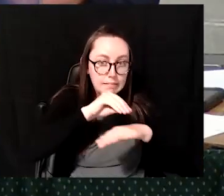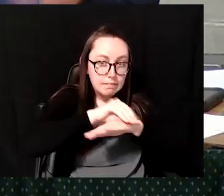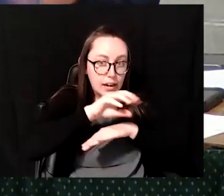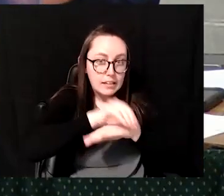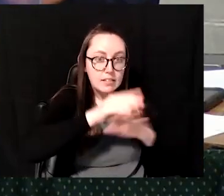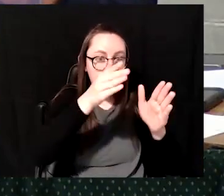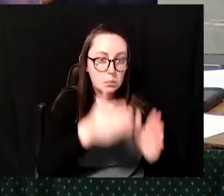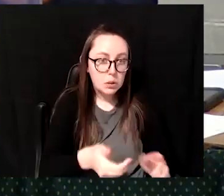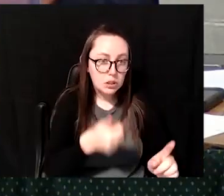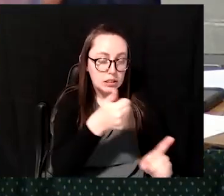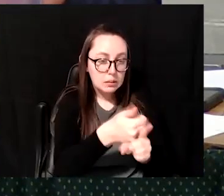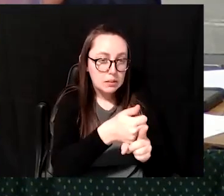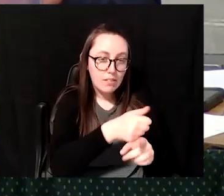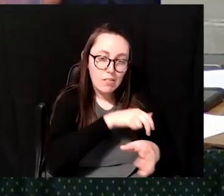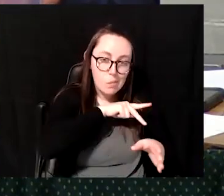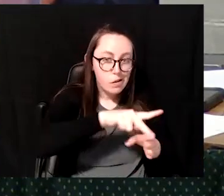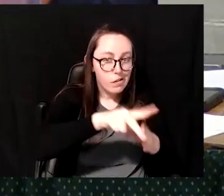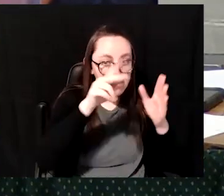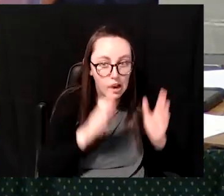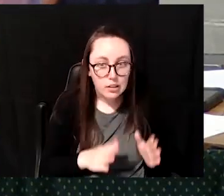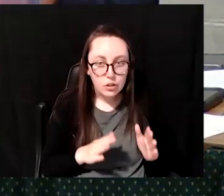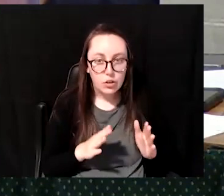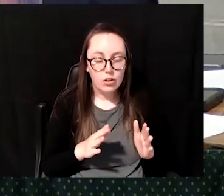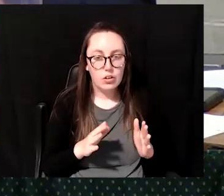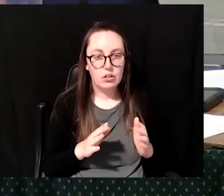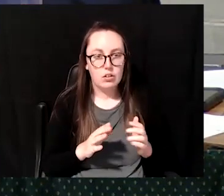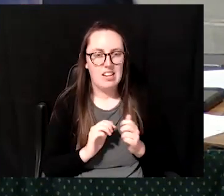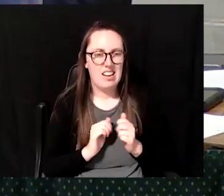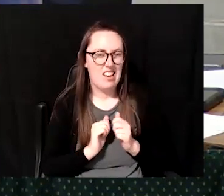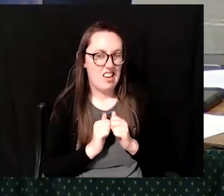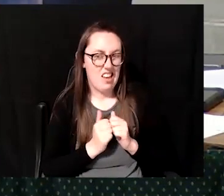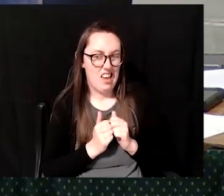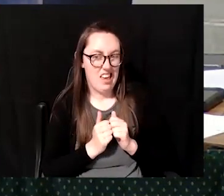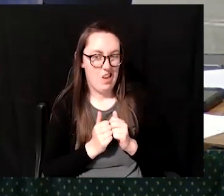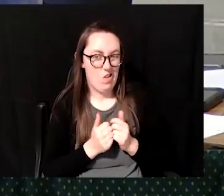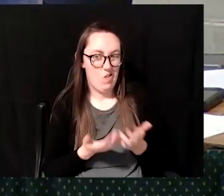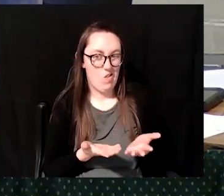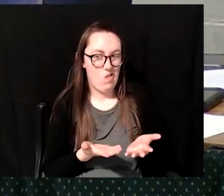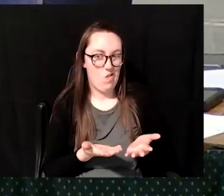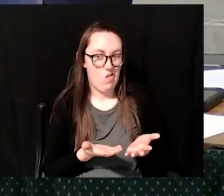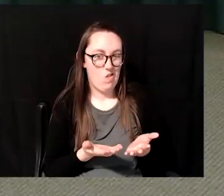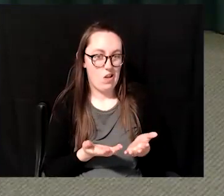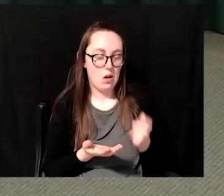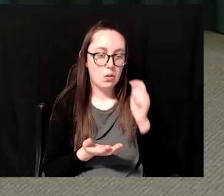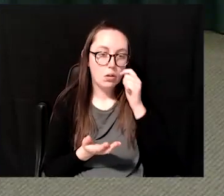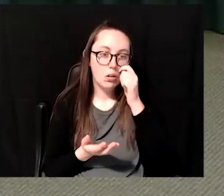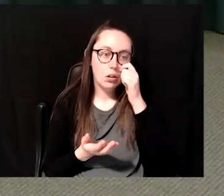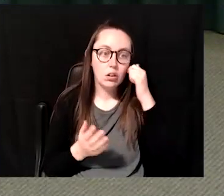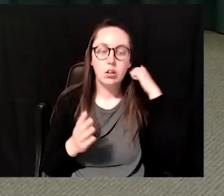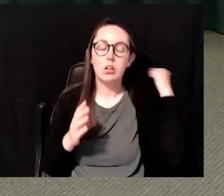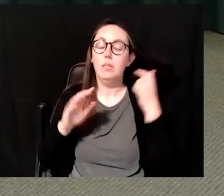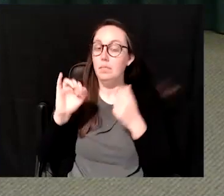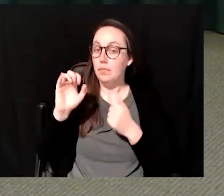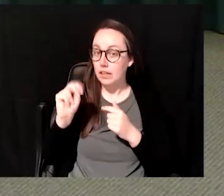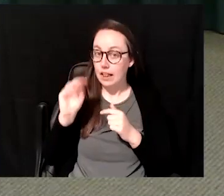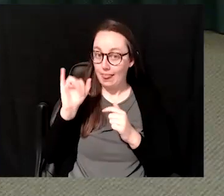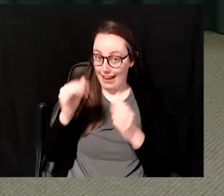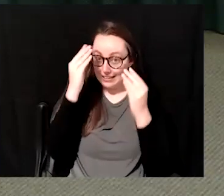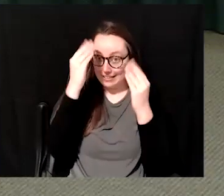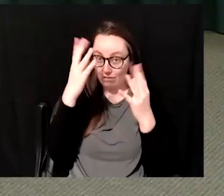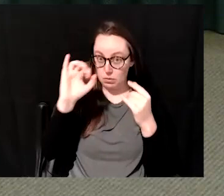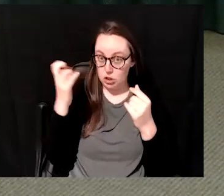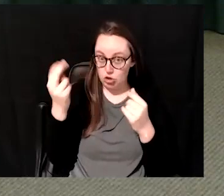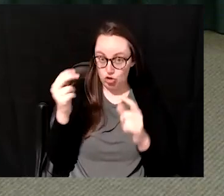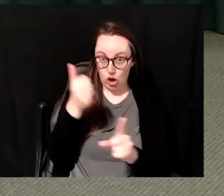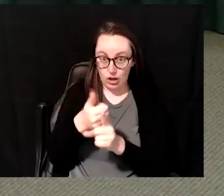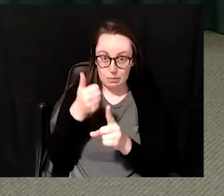this matter what are your thoughts on how we would go about that well that's going to be information that John brings back to us how would you go about